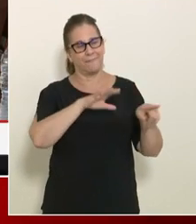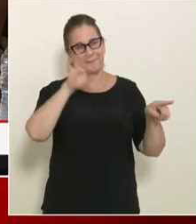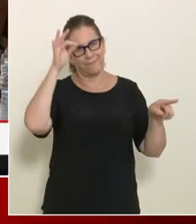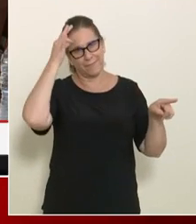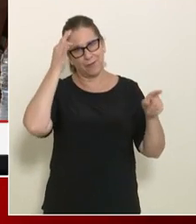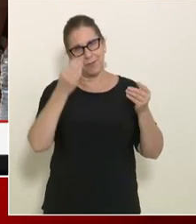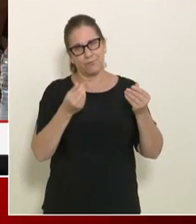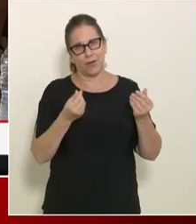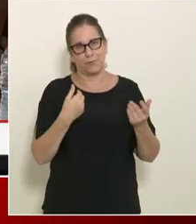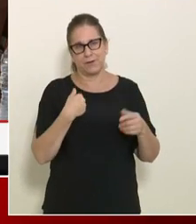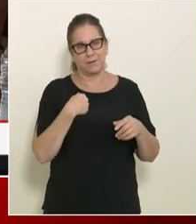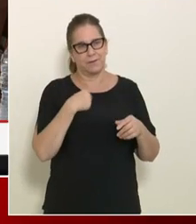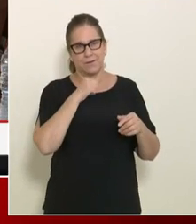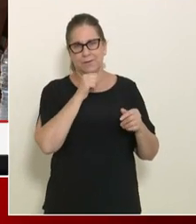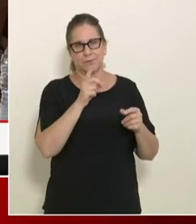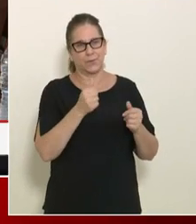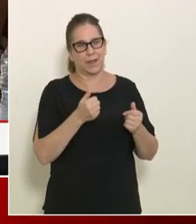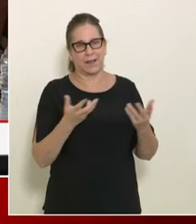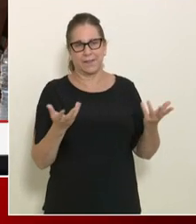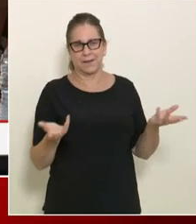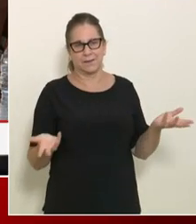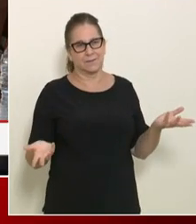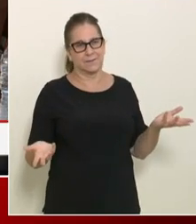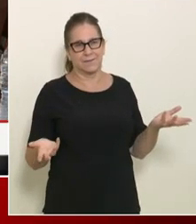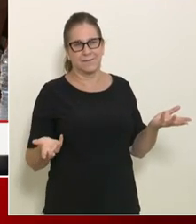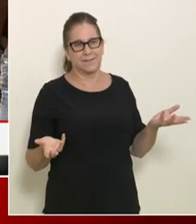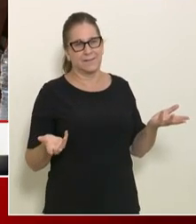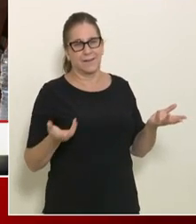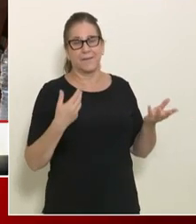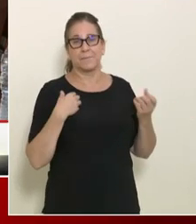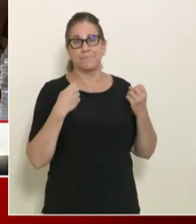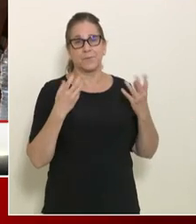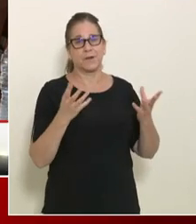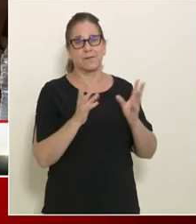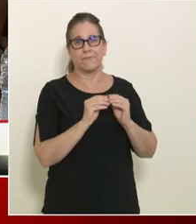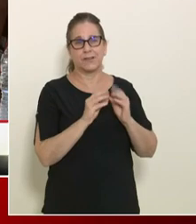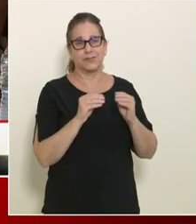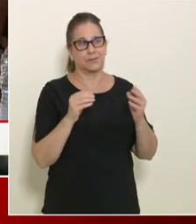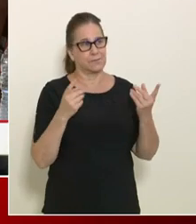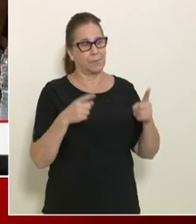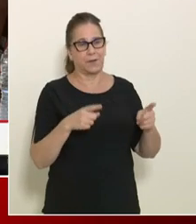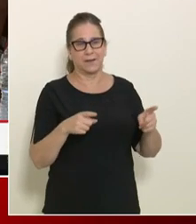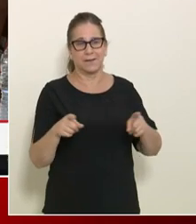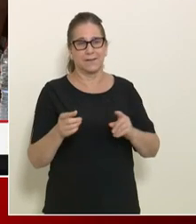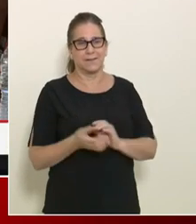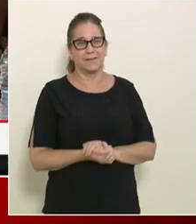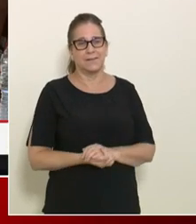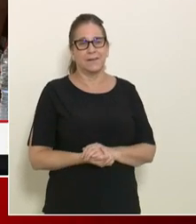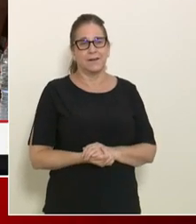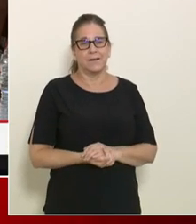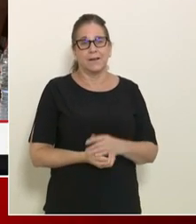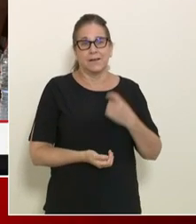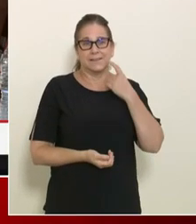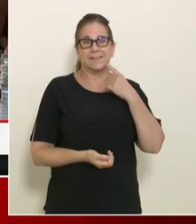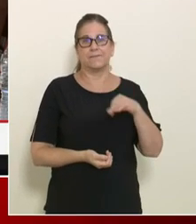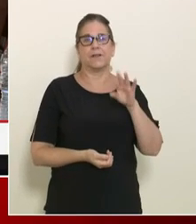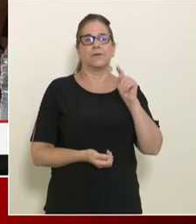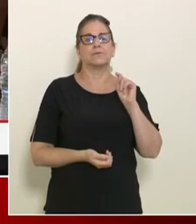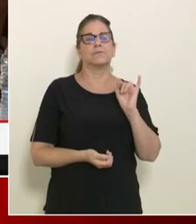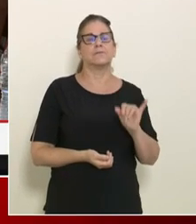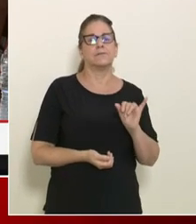any convention activities up until a few weeks ago when we learned that they would. When we have